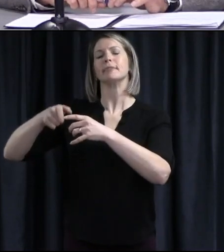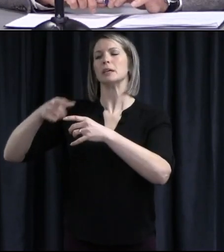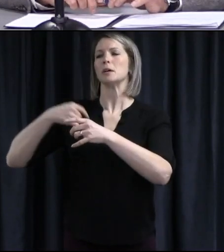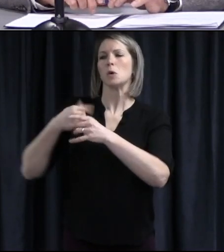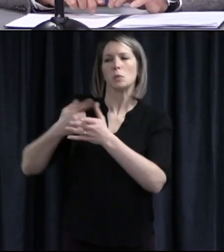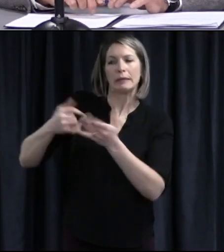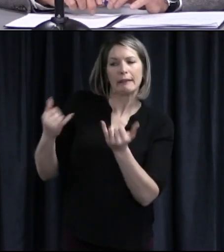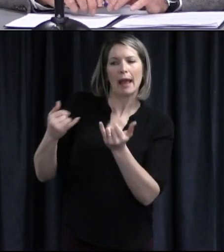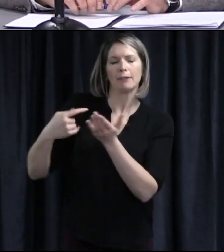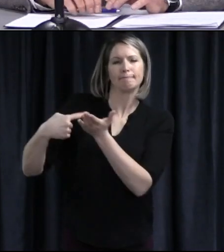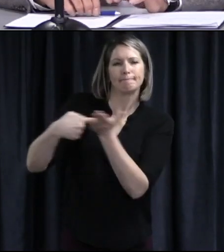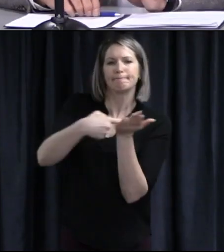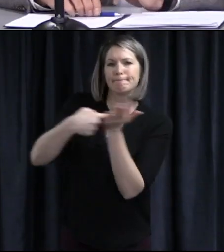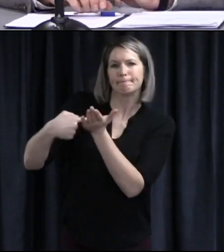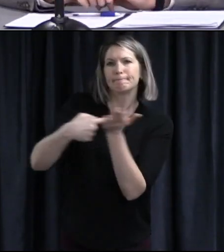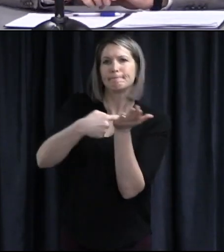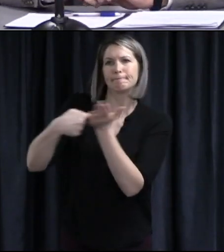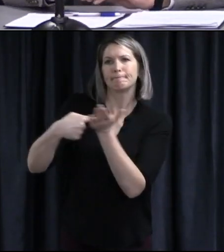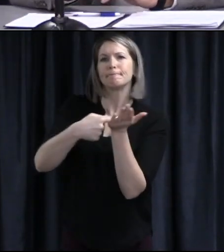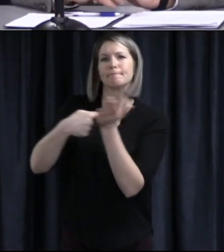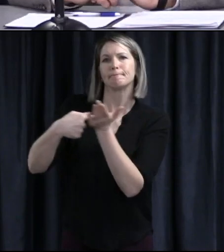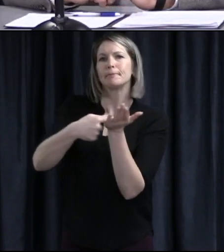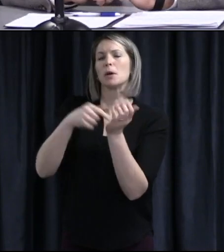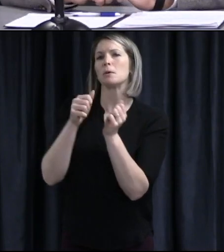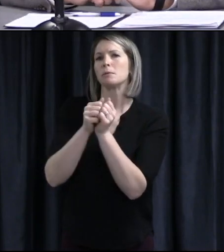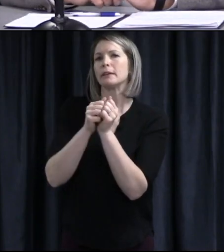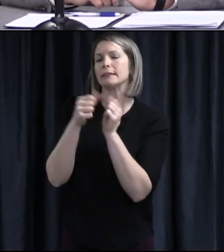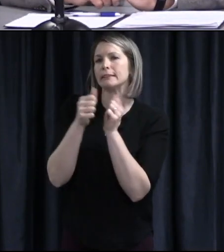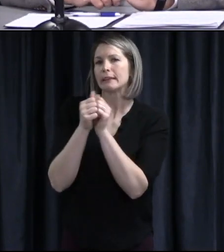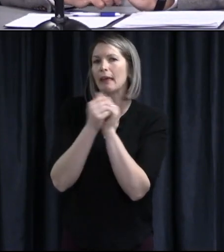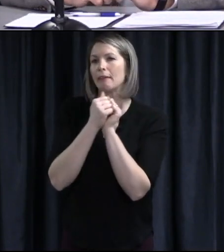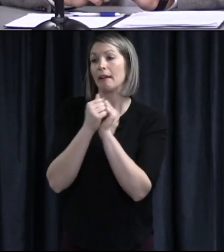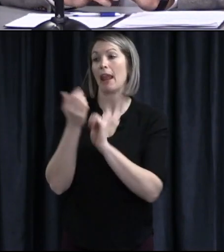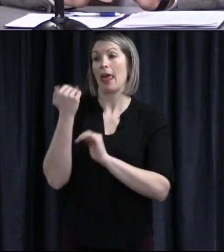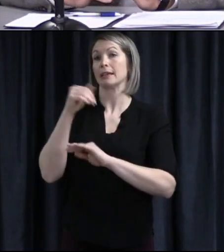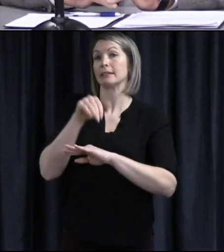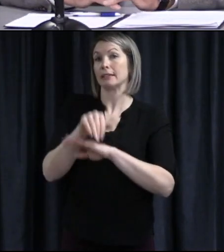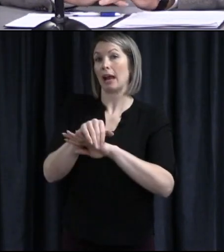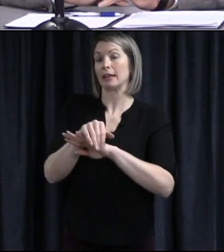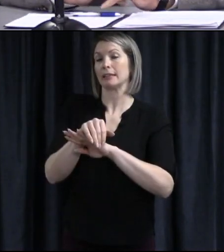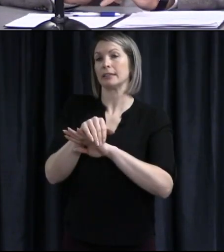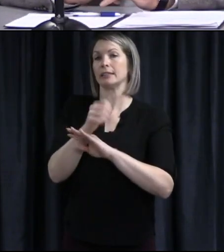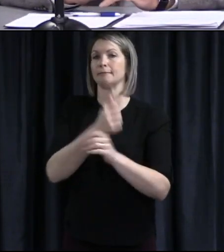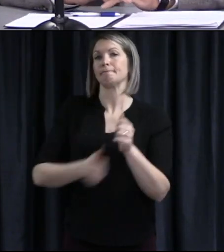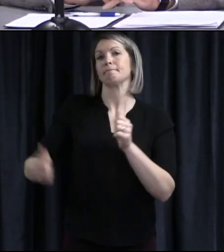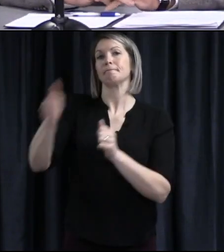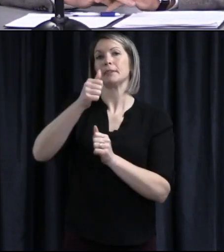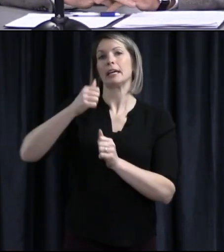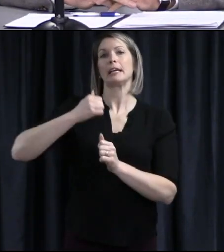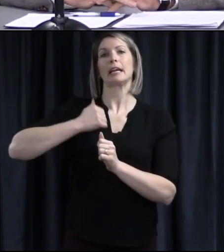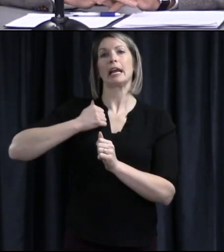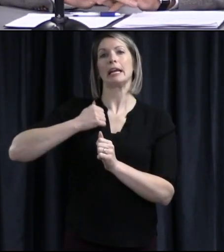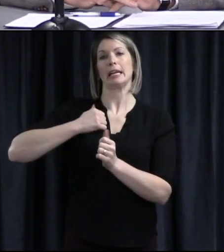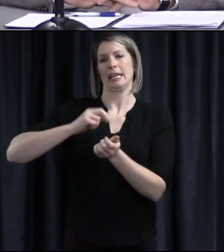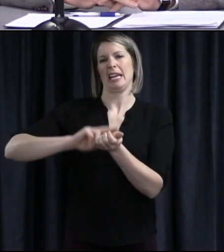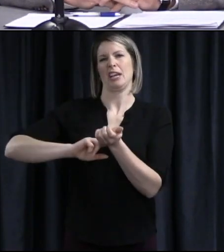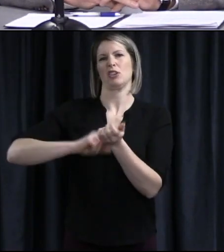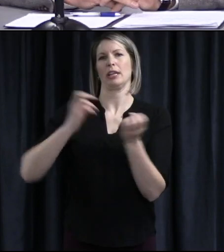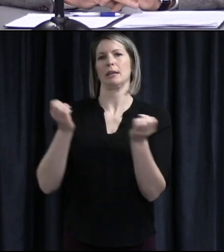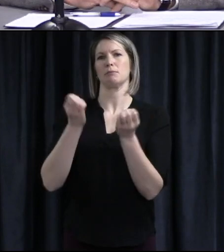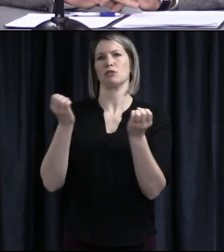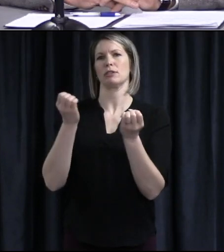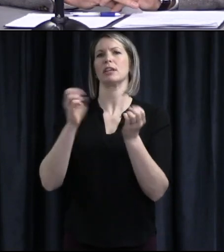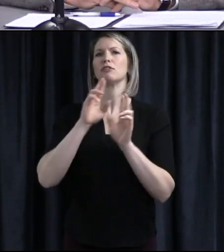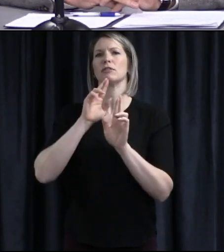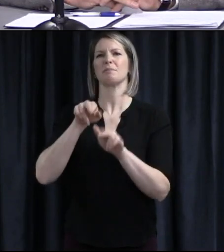with our registered nurses union at the moment. As of last night, the National Emergency Strategic Stockpile